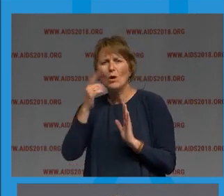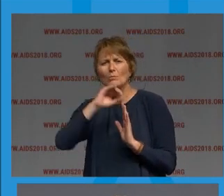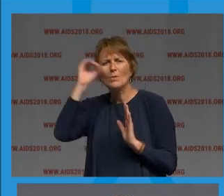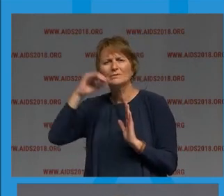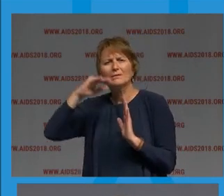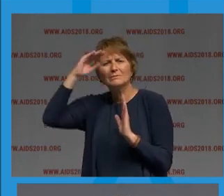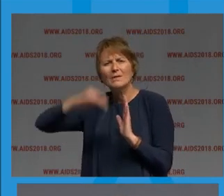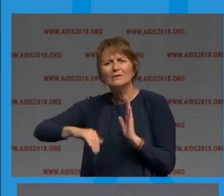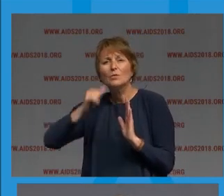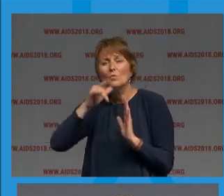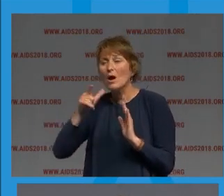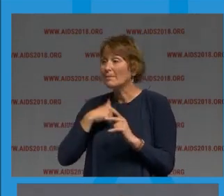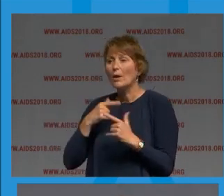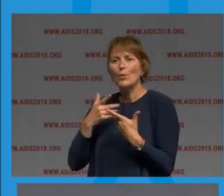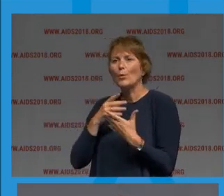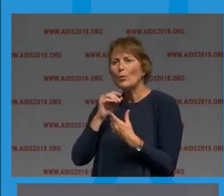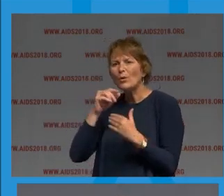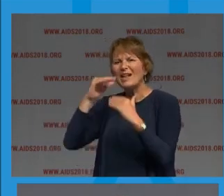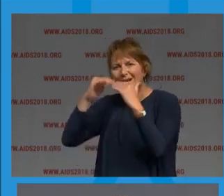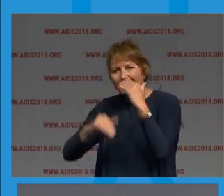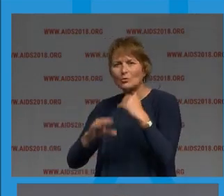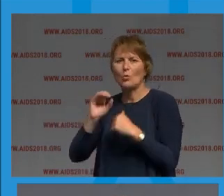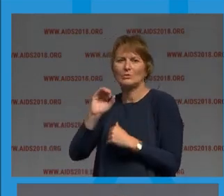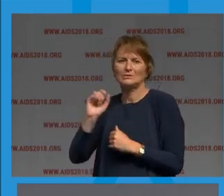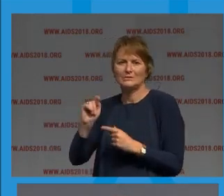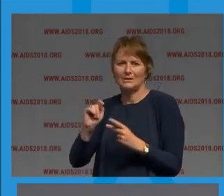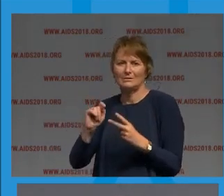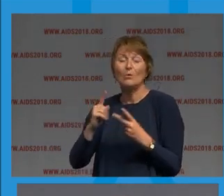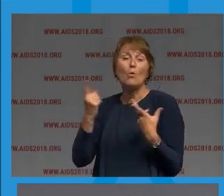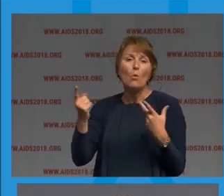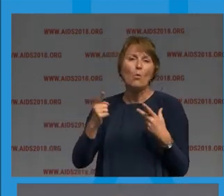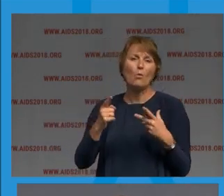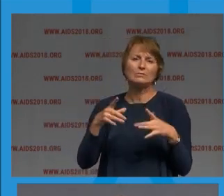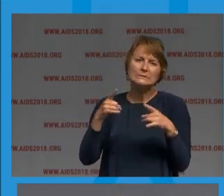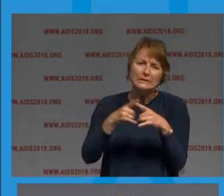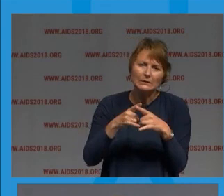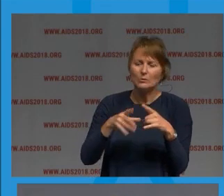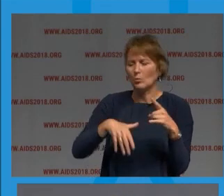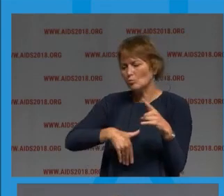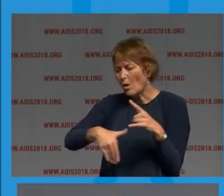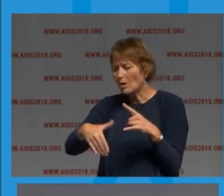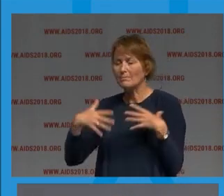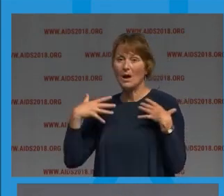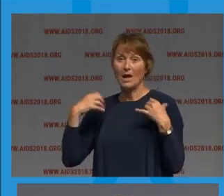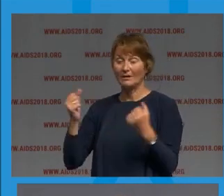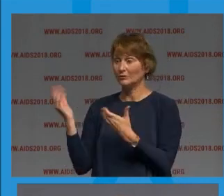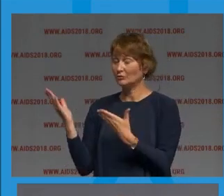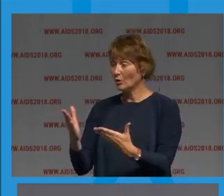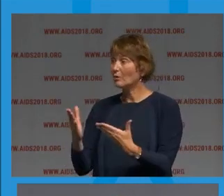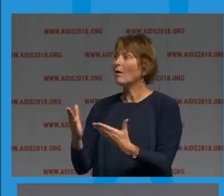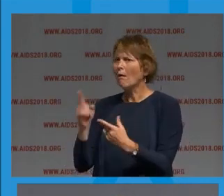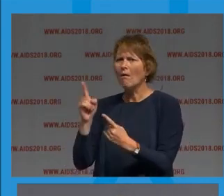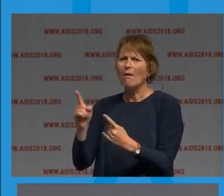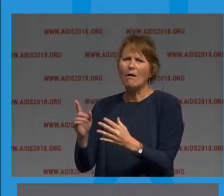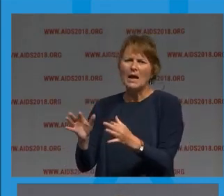to OST. Moreover, access to sexual and reproductive health services is very limited for them.